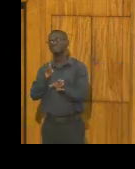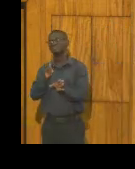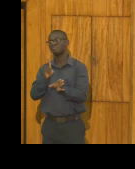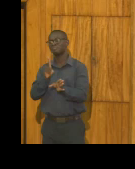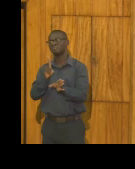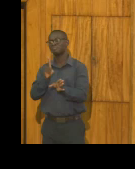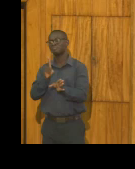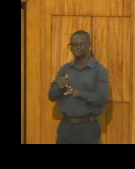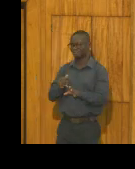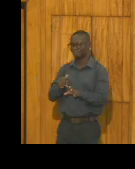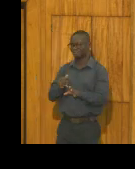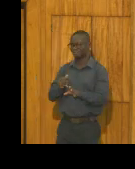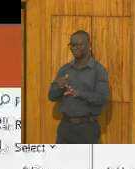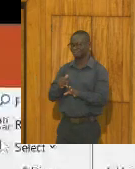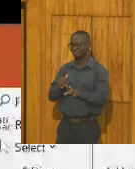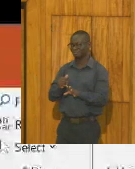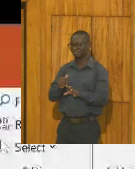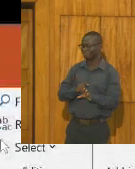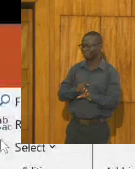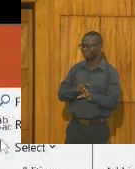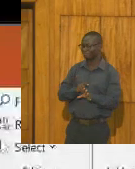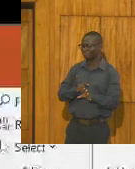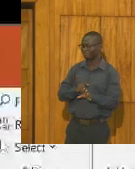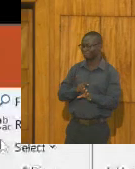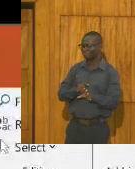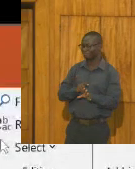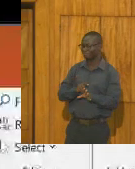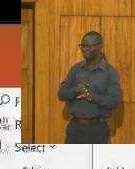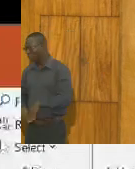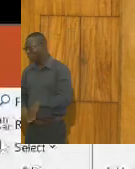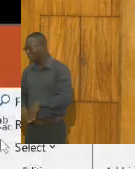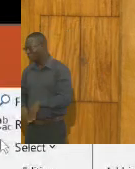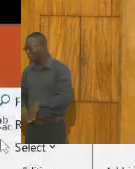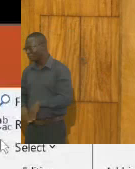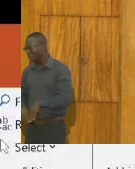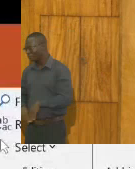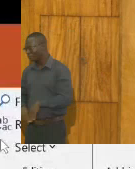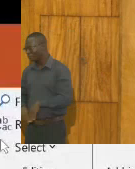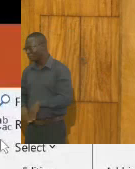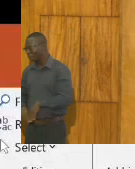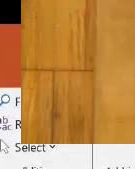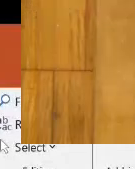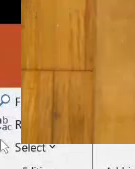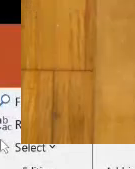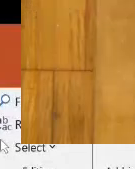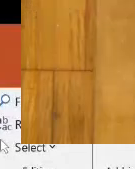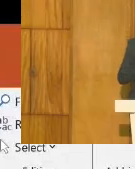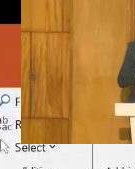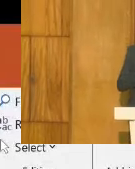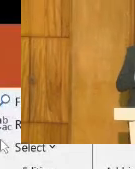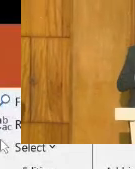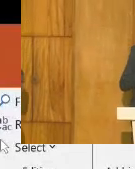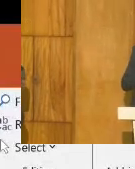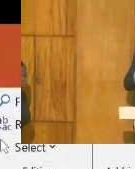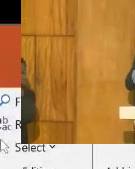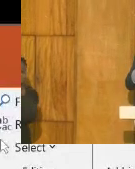It's very hot. I know Mombasa is hot, but Accra is also very hot. And I must say that for me,